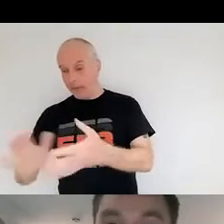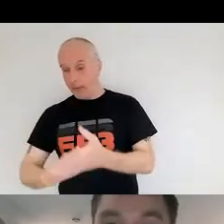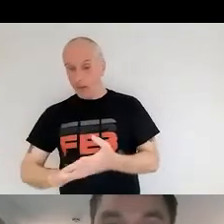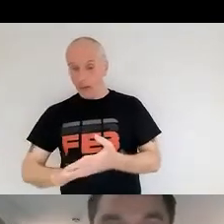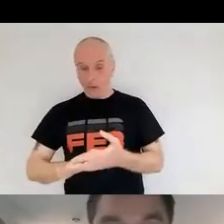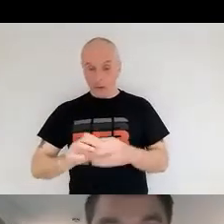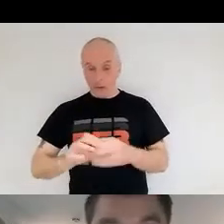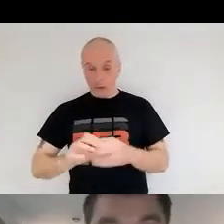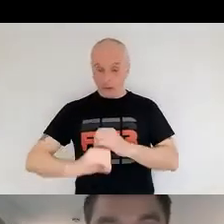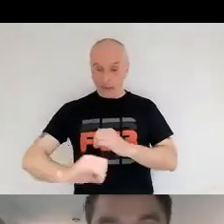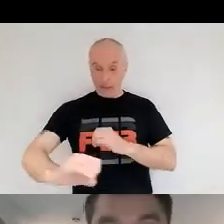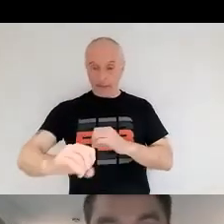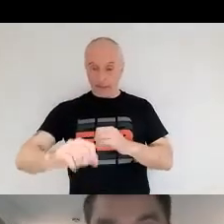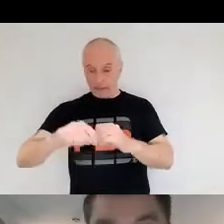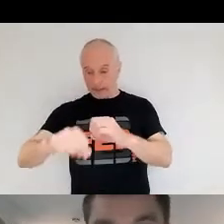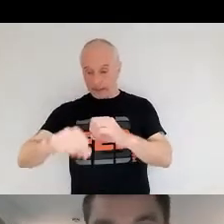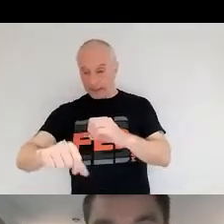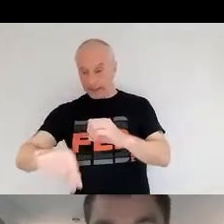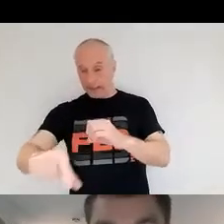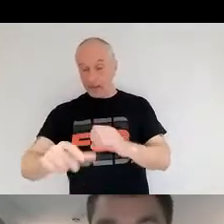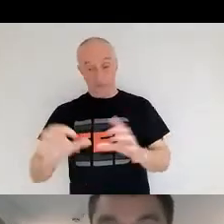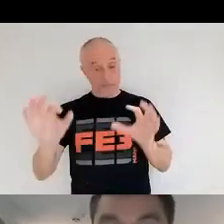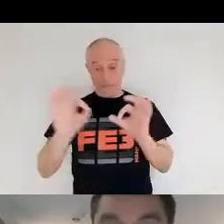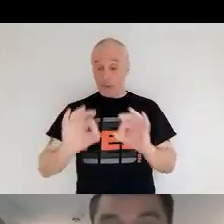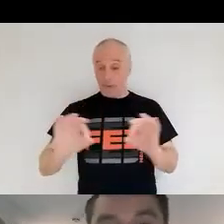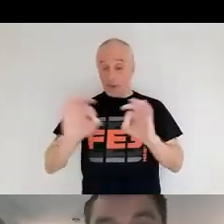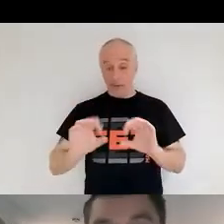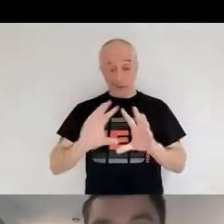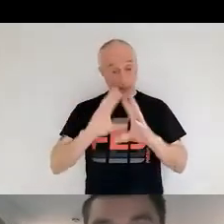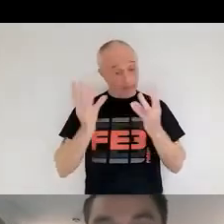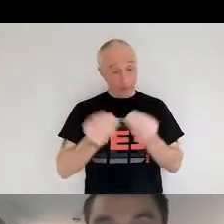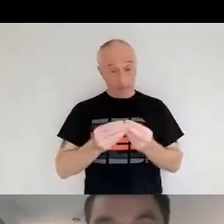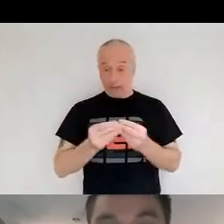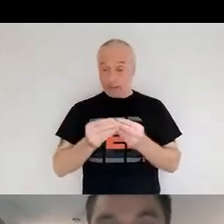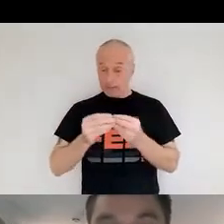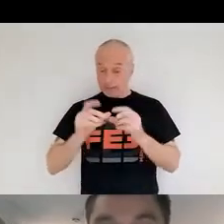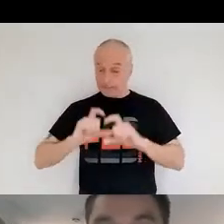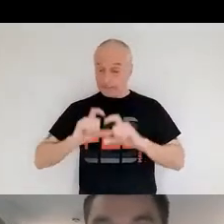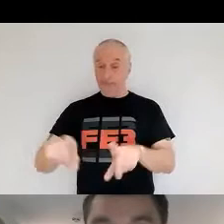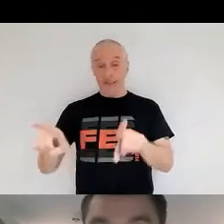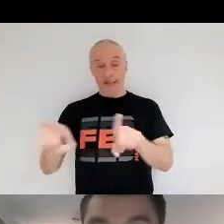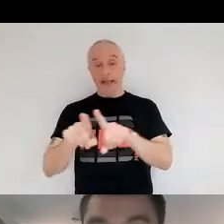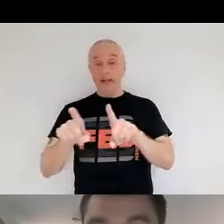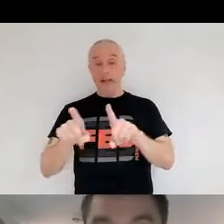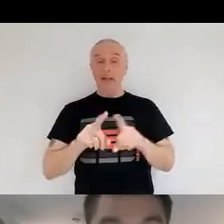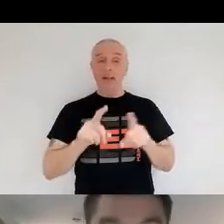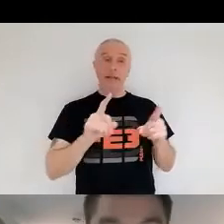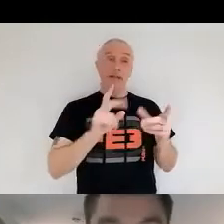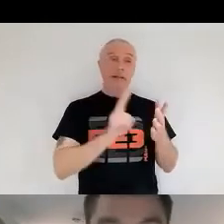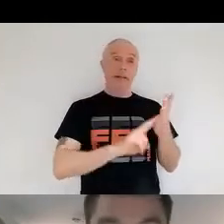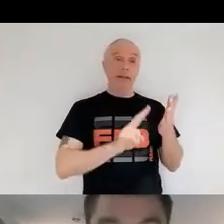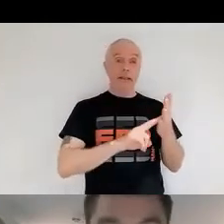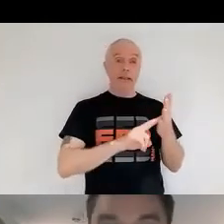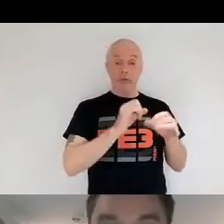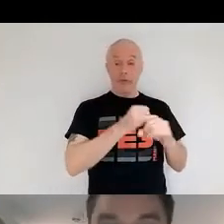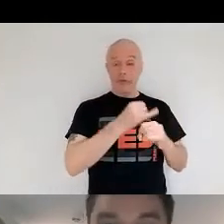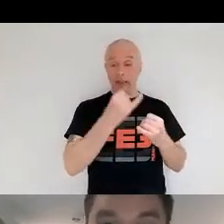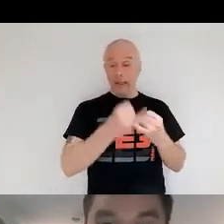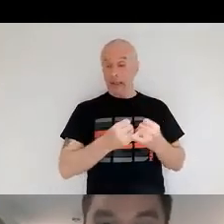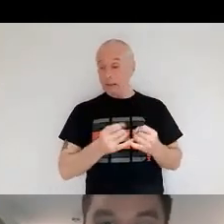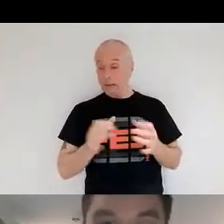outs. Basically everything operated as it would have under natural gas, and there was no sort of operational issues